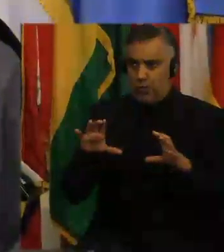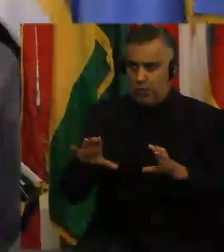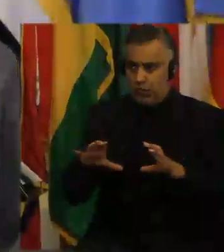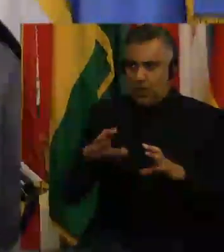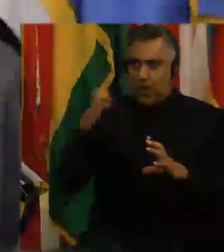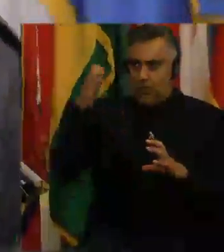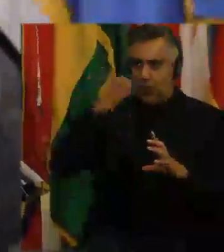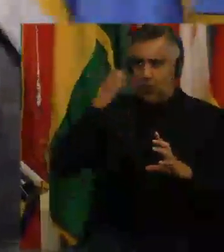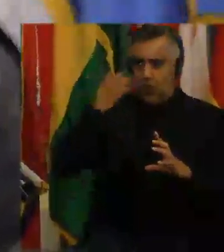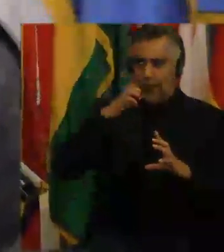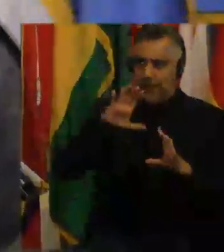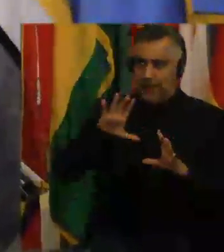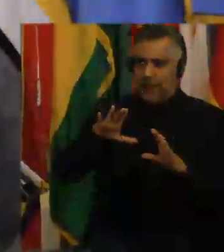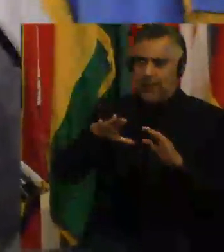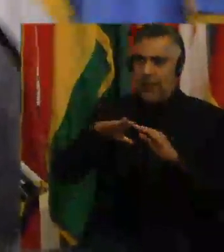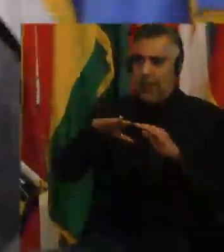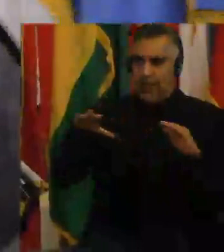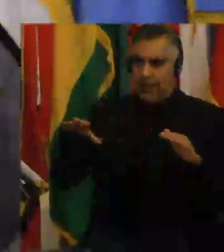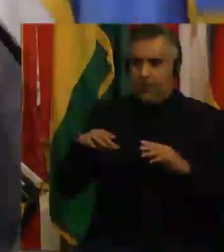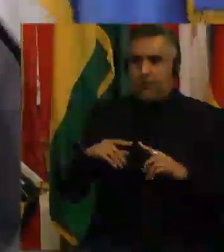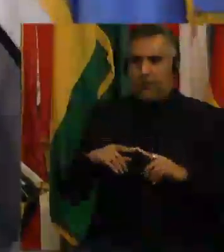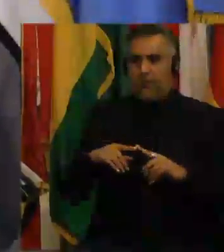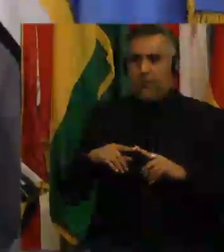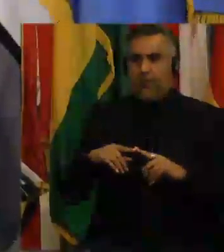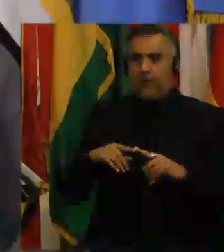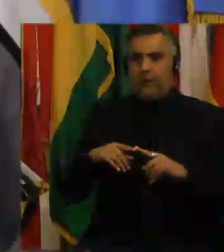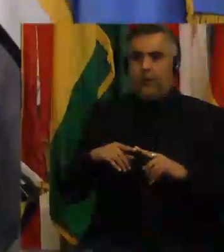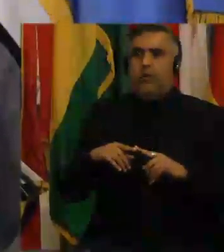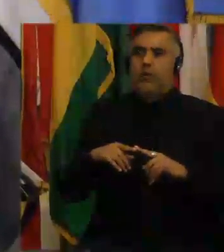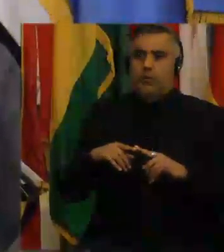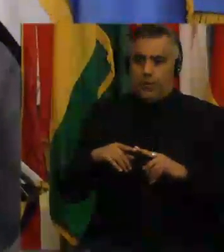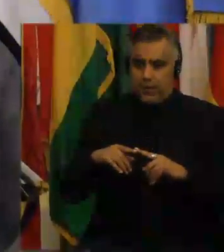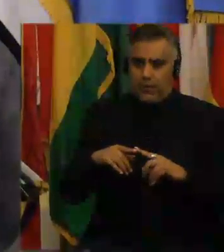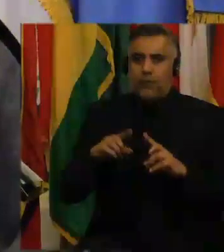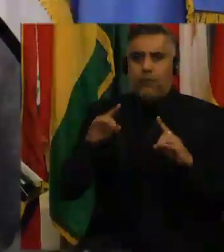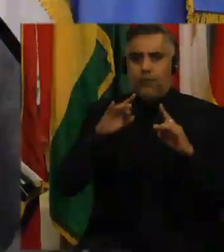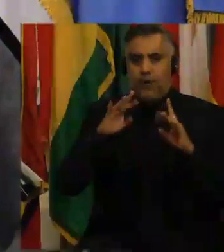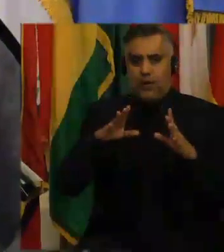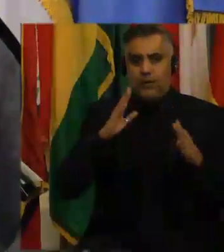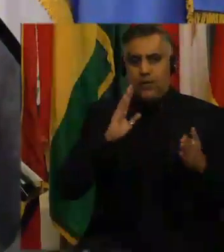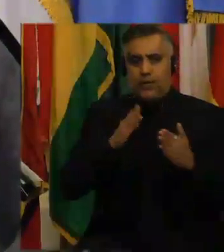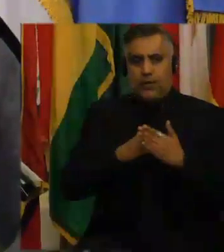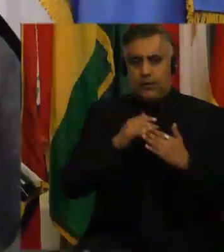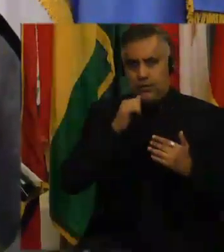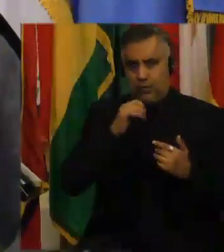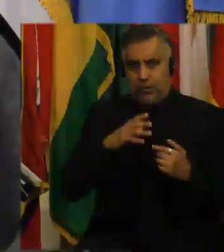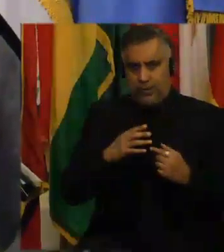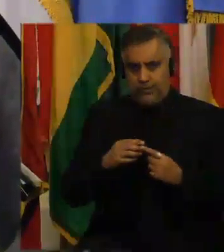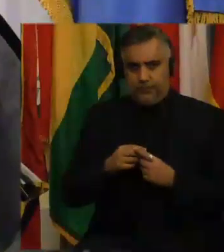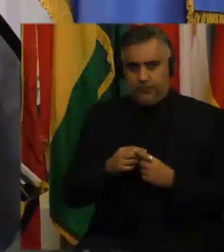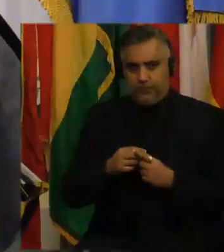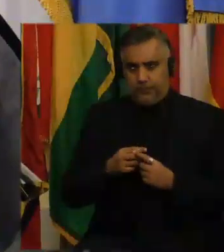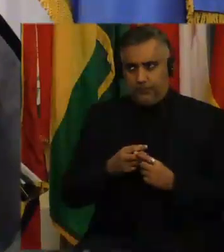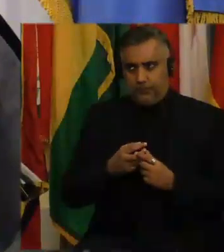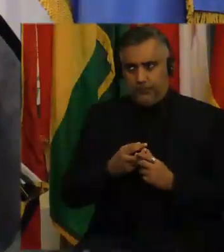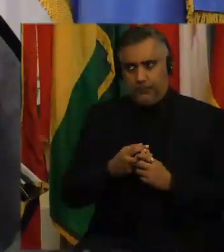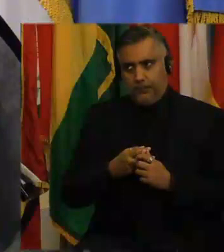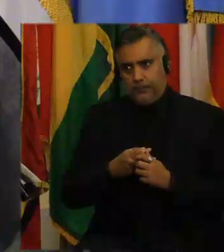the European level with regard to violence against women. Now,